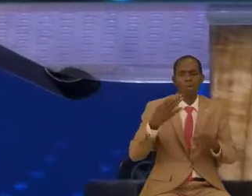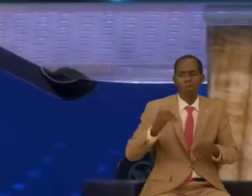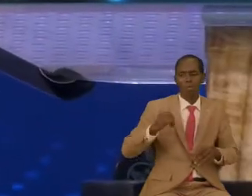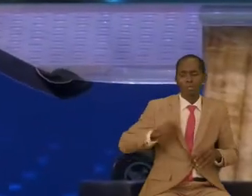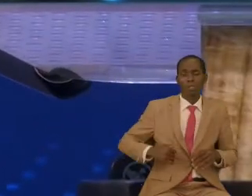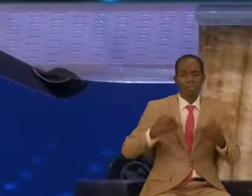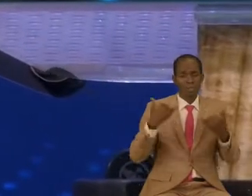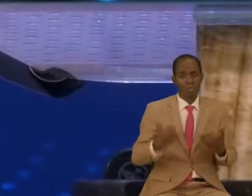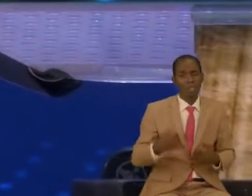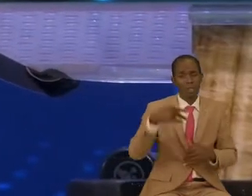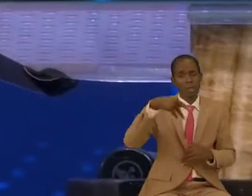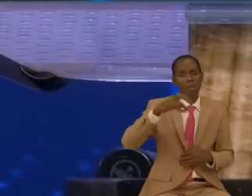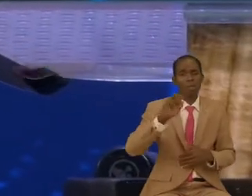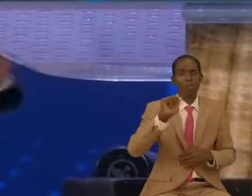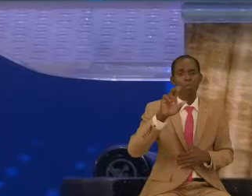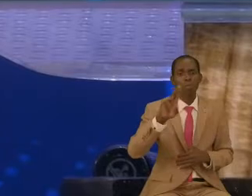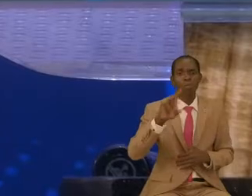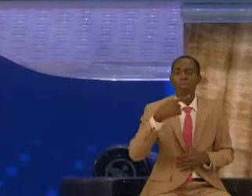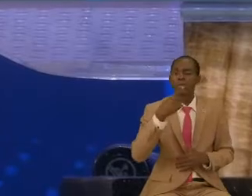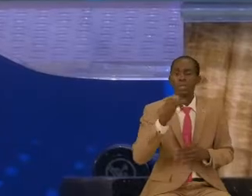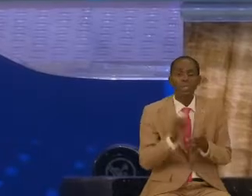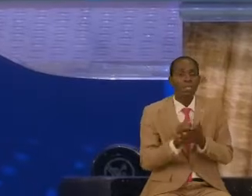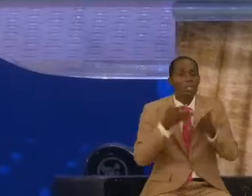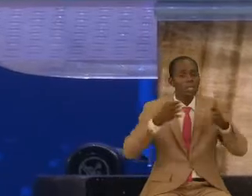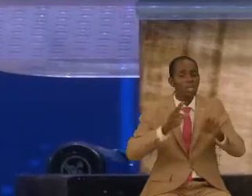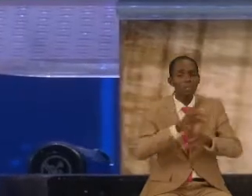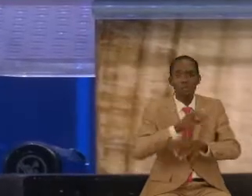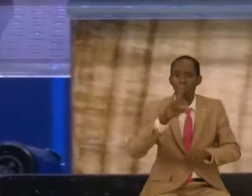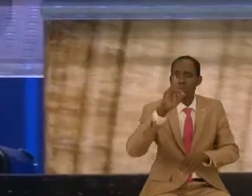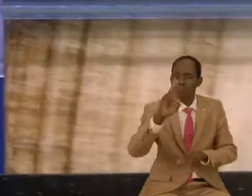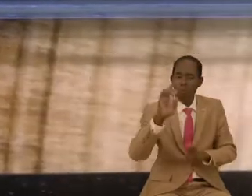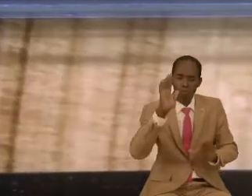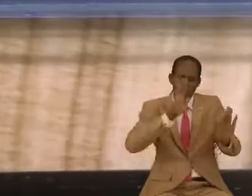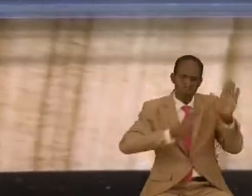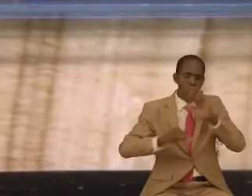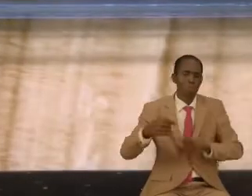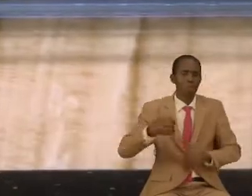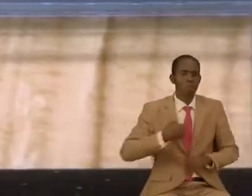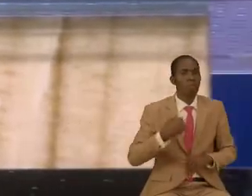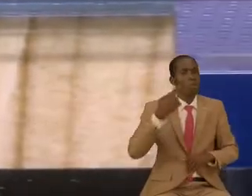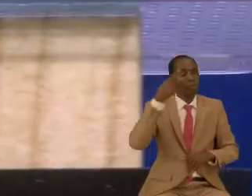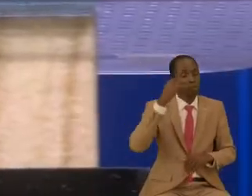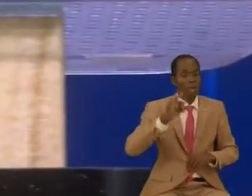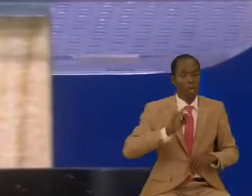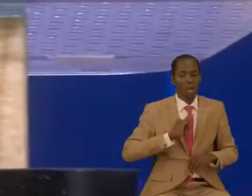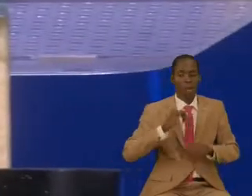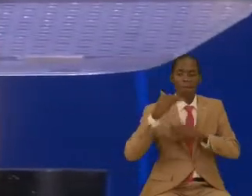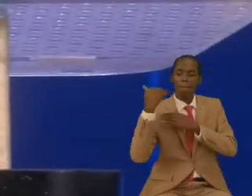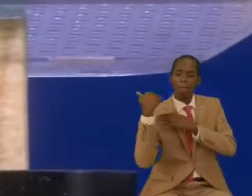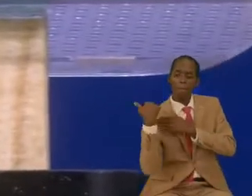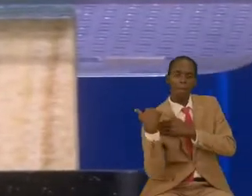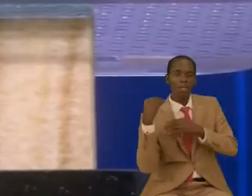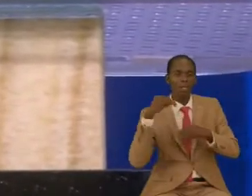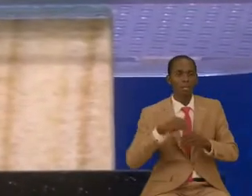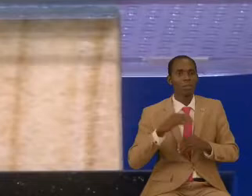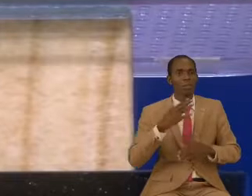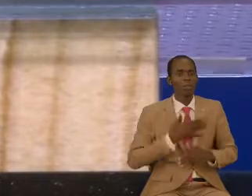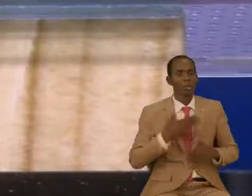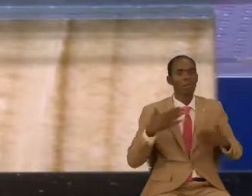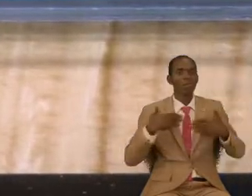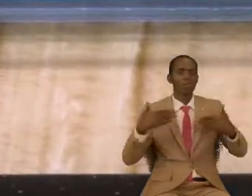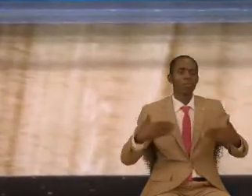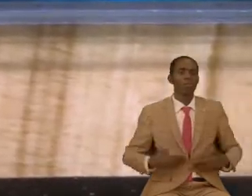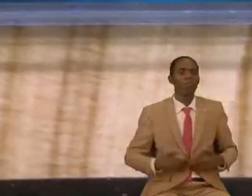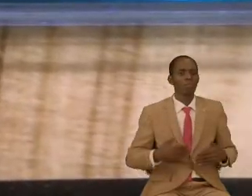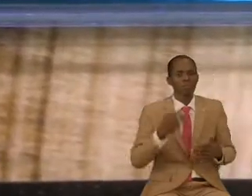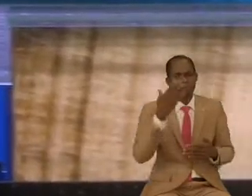no man trouble me, for I bear in my body. I bear in my body.